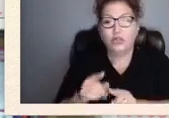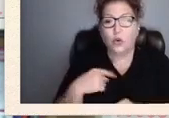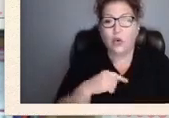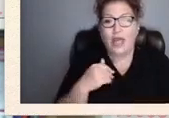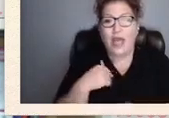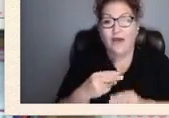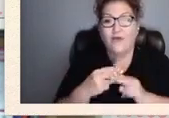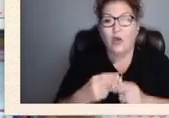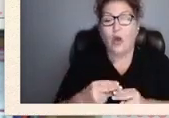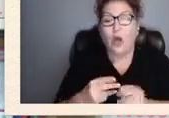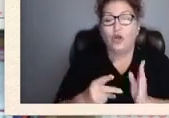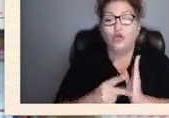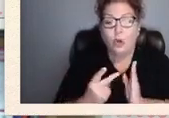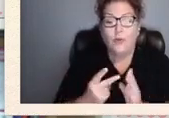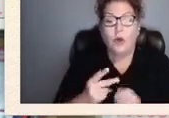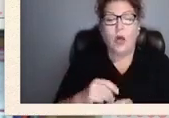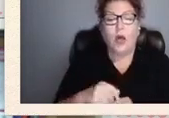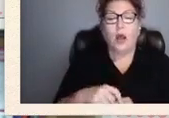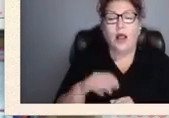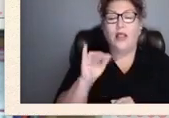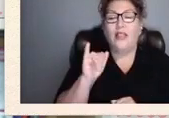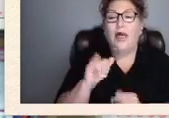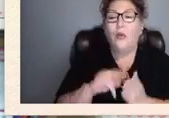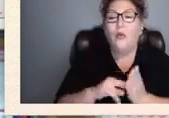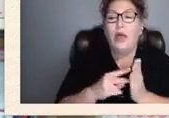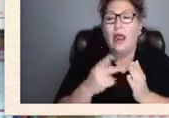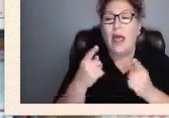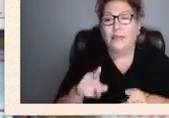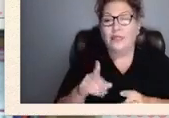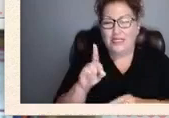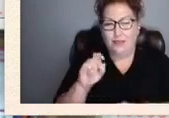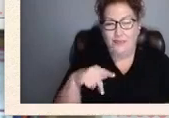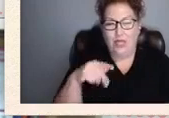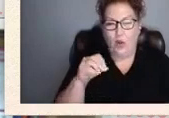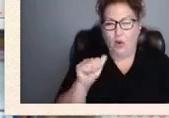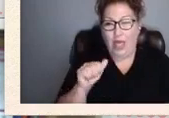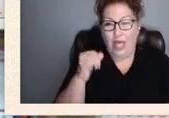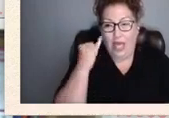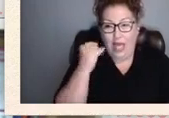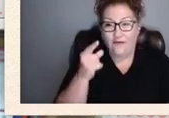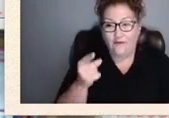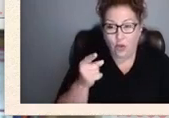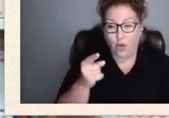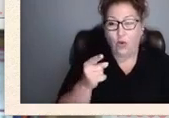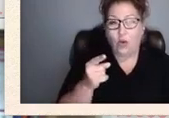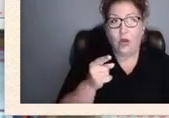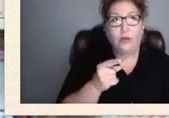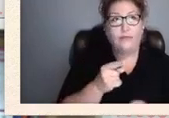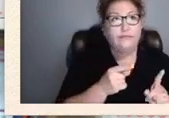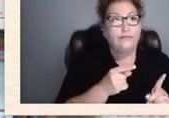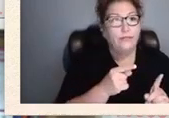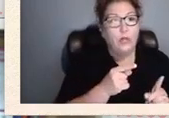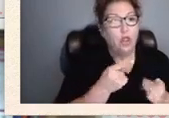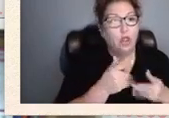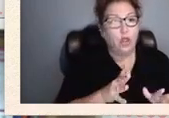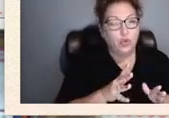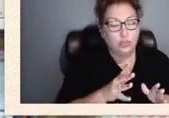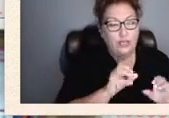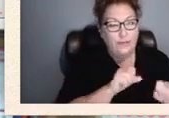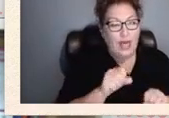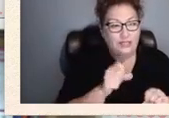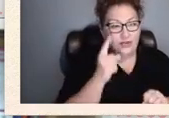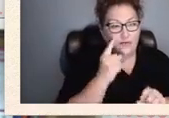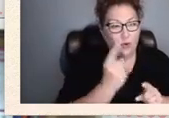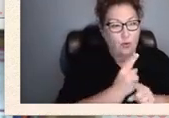attorneys. So what happens is that once you lose capacity on a regular power of attorney, you kind of lose that